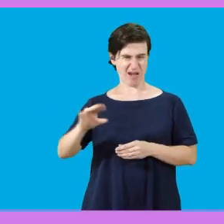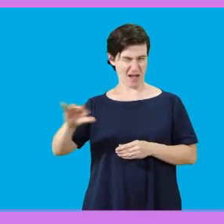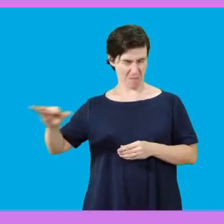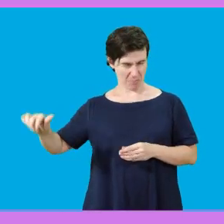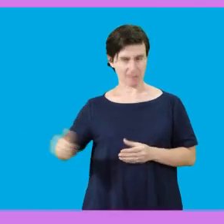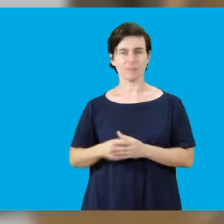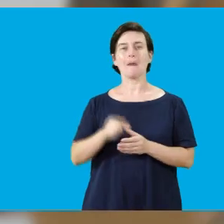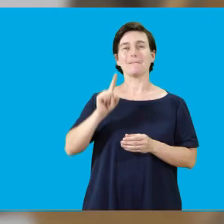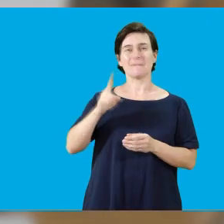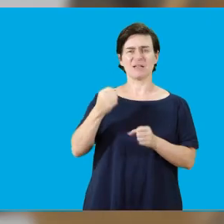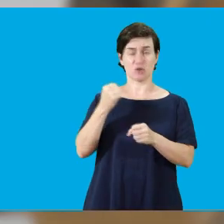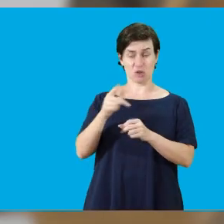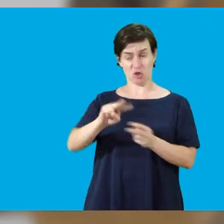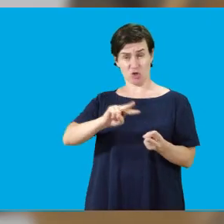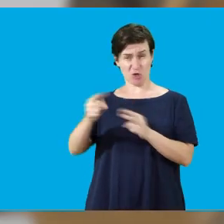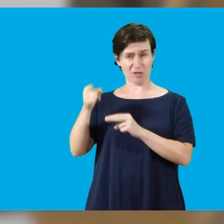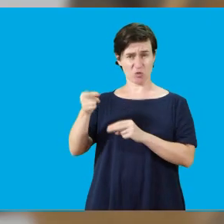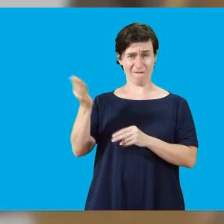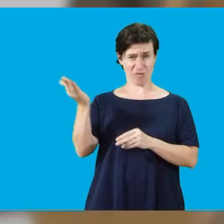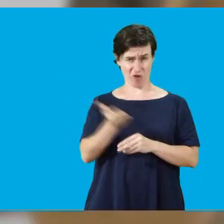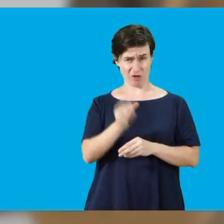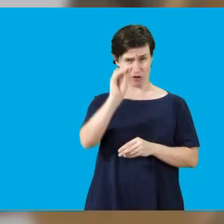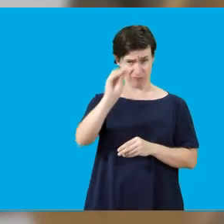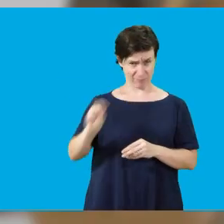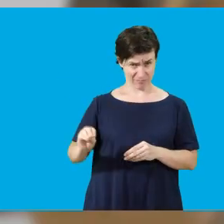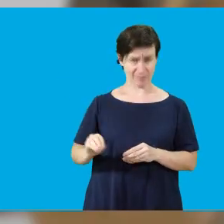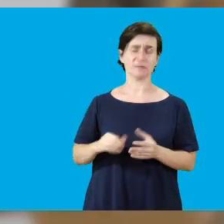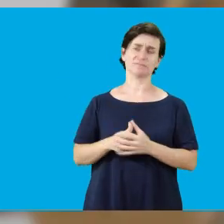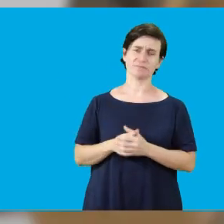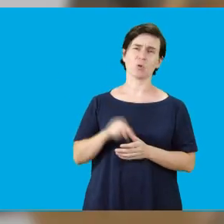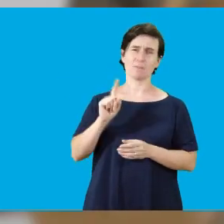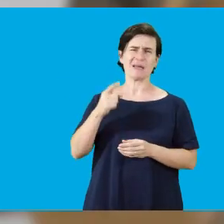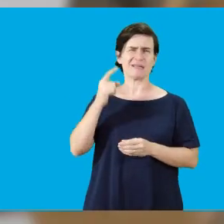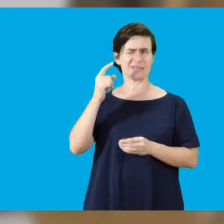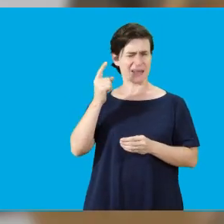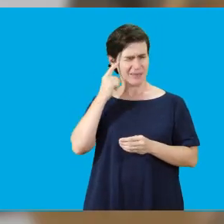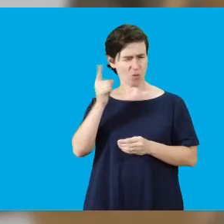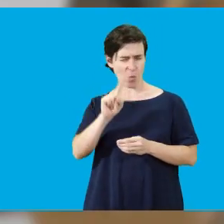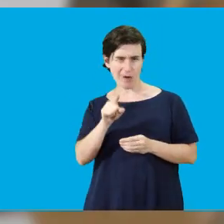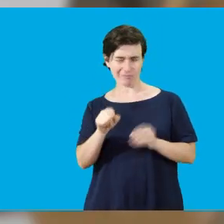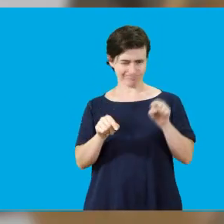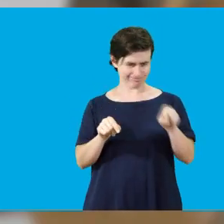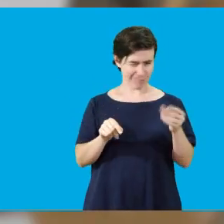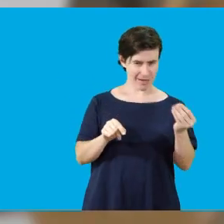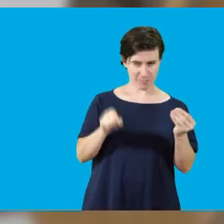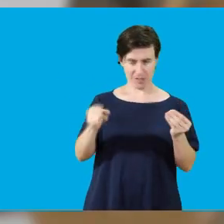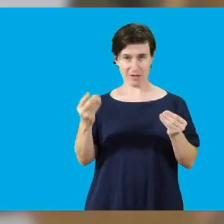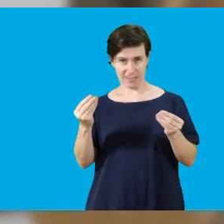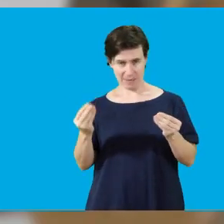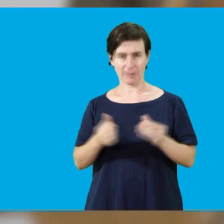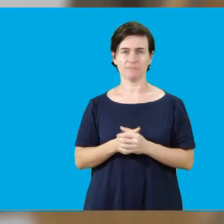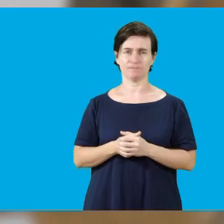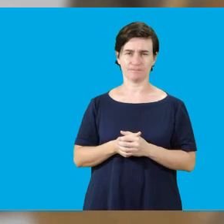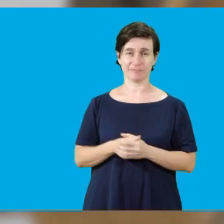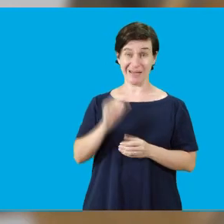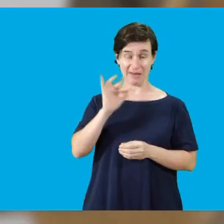to convert it to common fractions, then you have to look at the decimal points. At what decimal point is the number? If it's only at 1 decimal point, then you